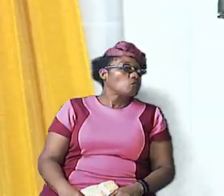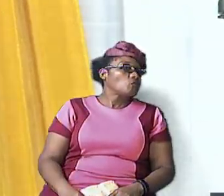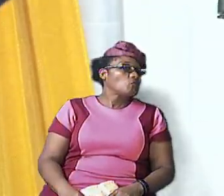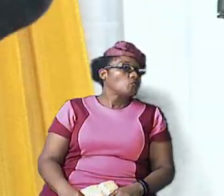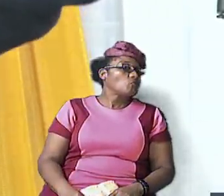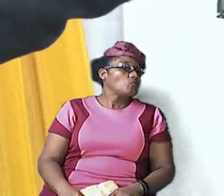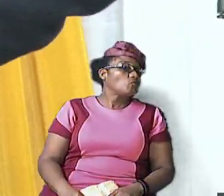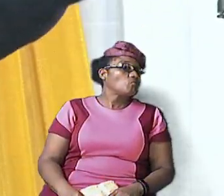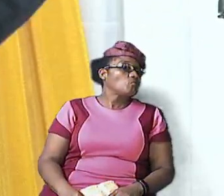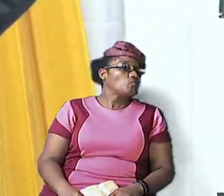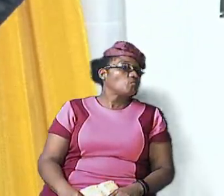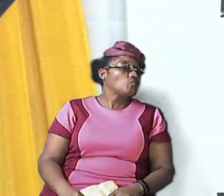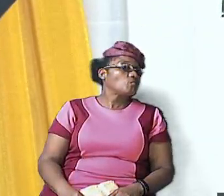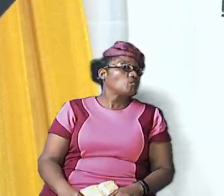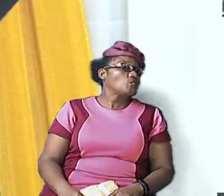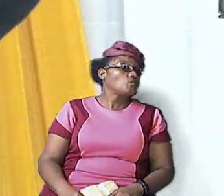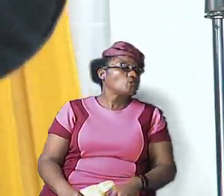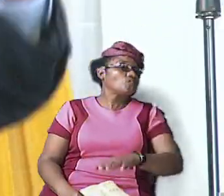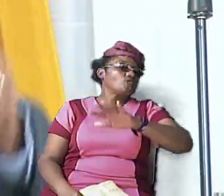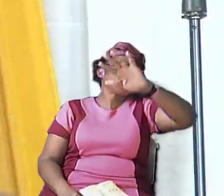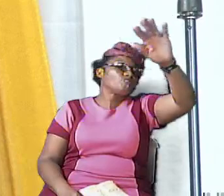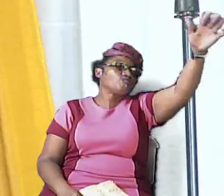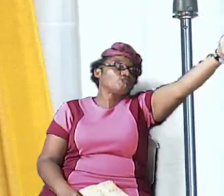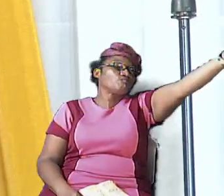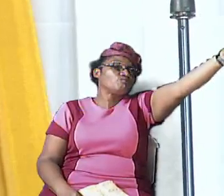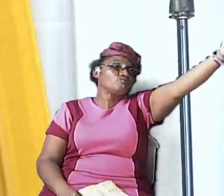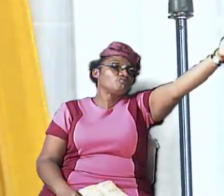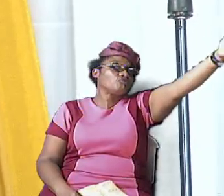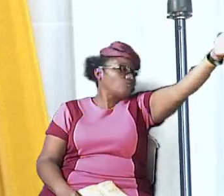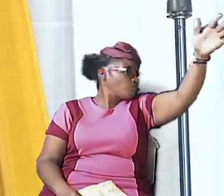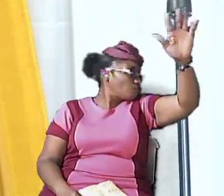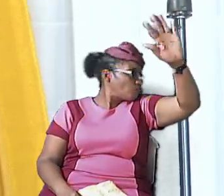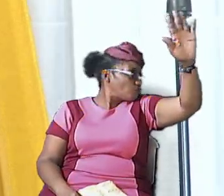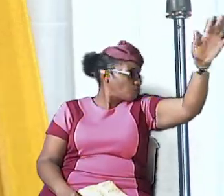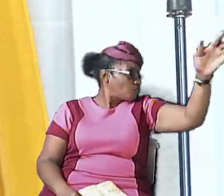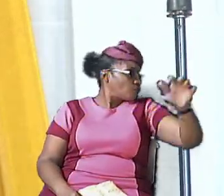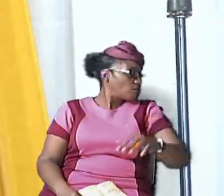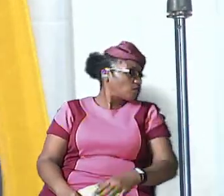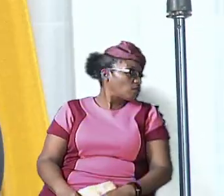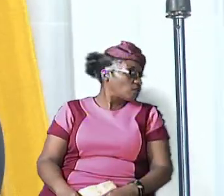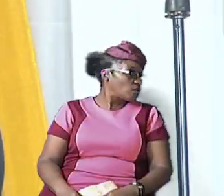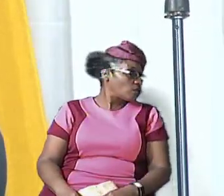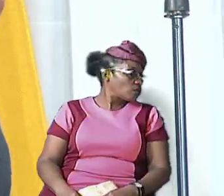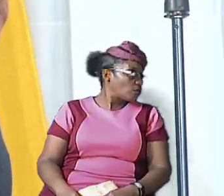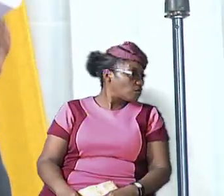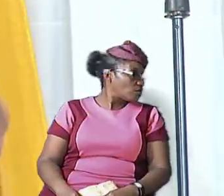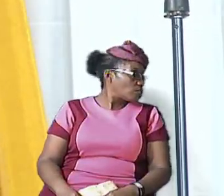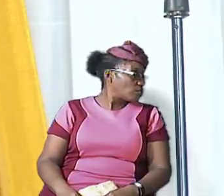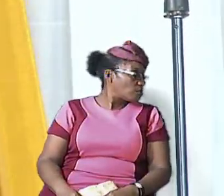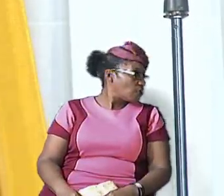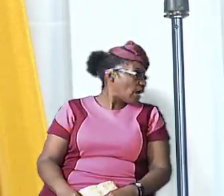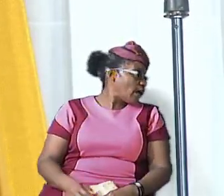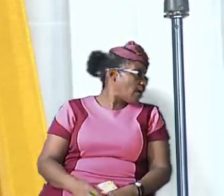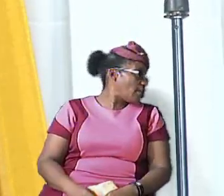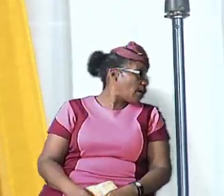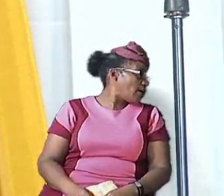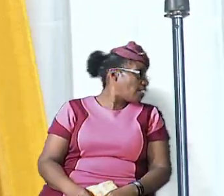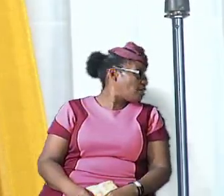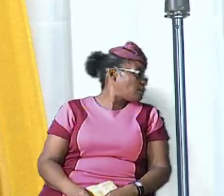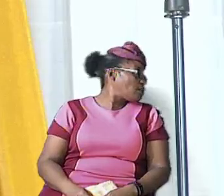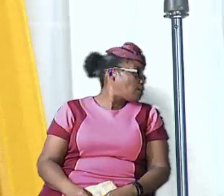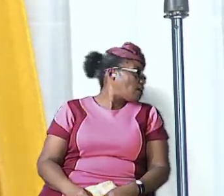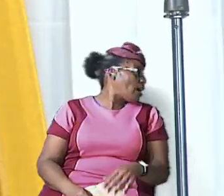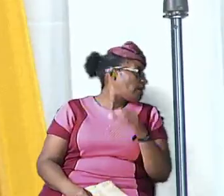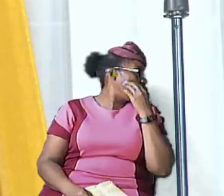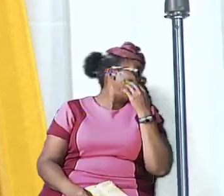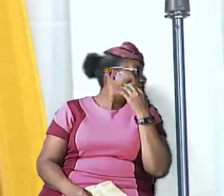give a wave one more time. One more time. Amen. God bless you. Yes, yes, yes,